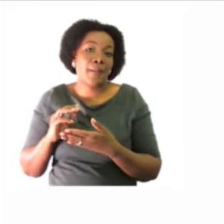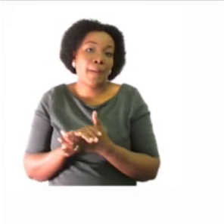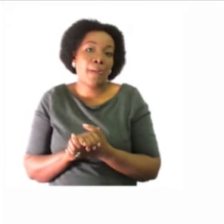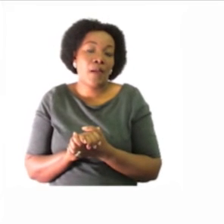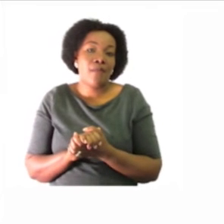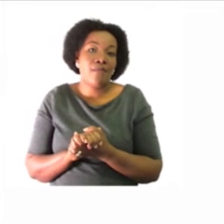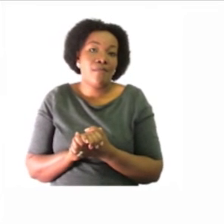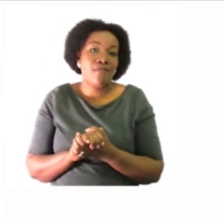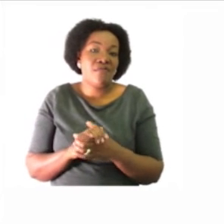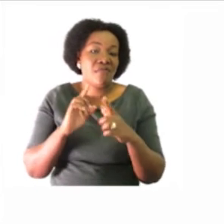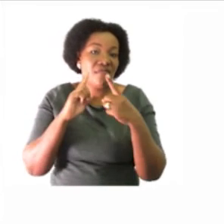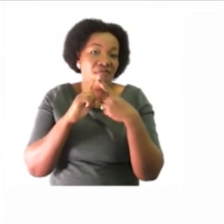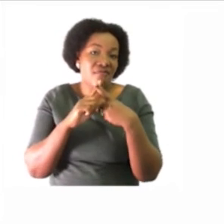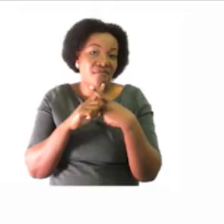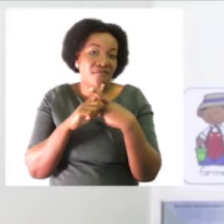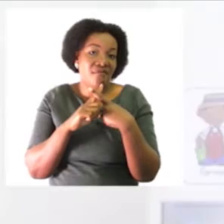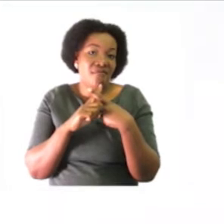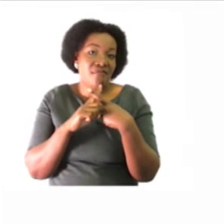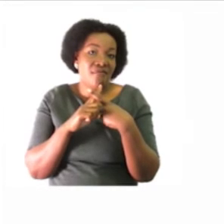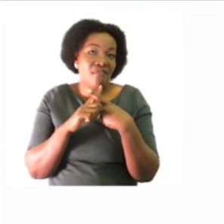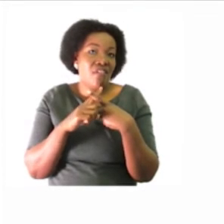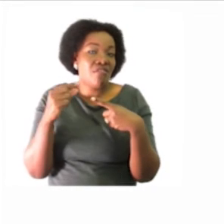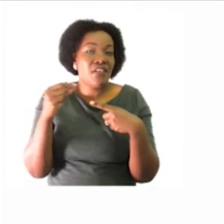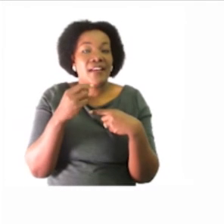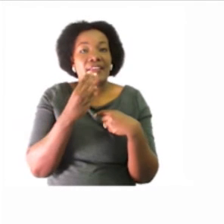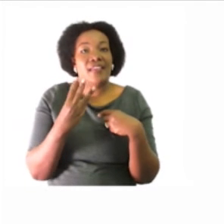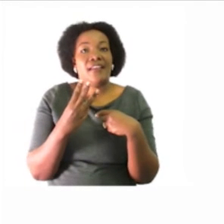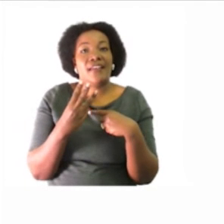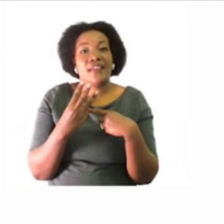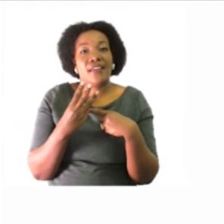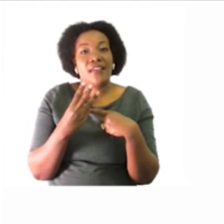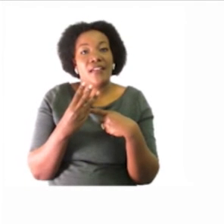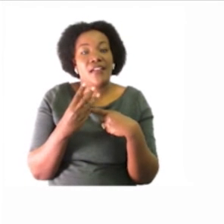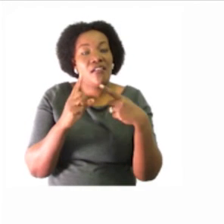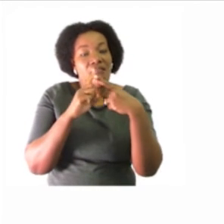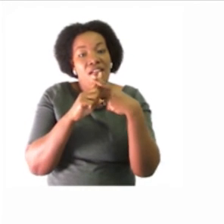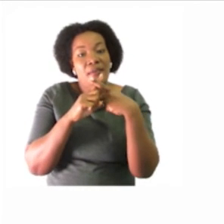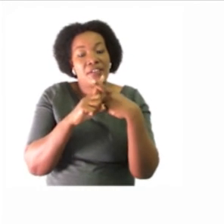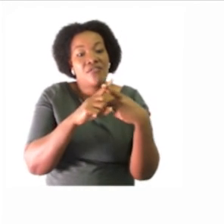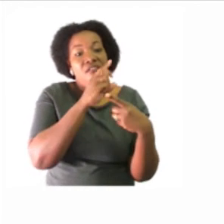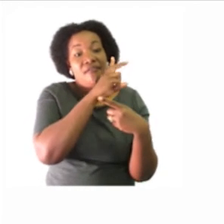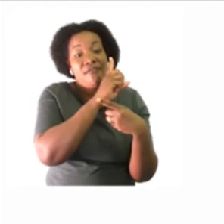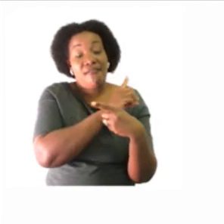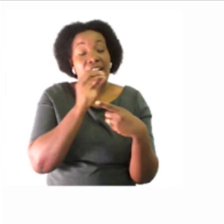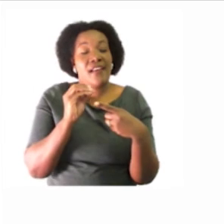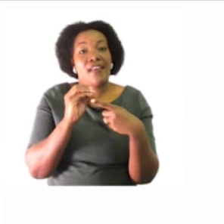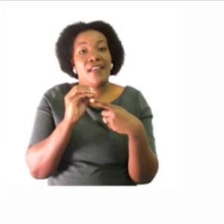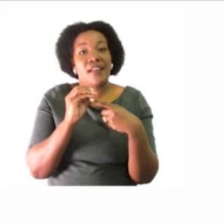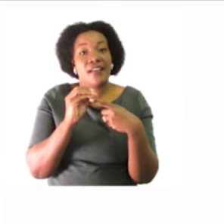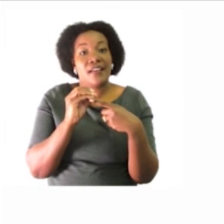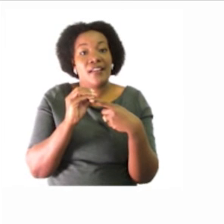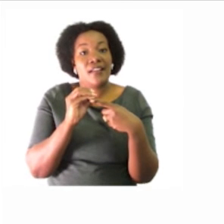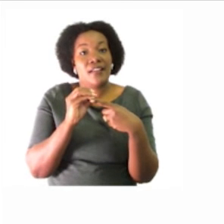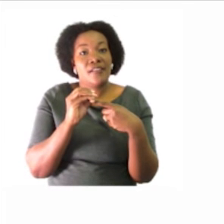have multiplications on a grade 3 level, which is 10 times table from 1.